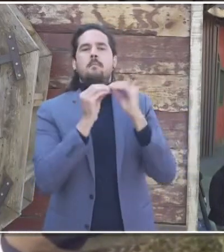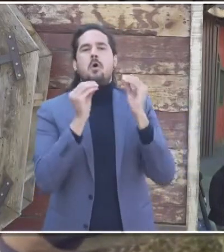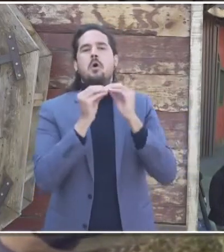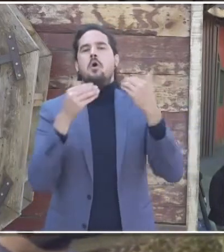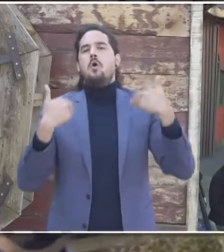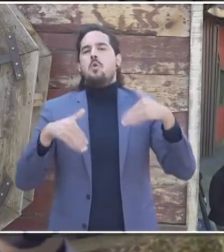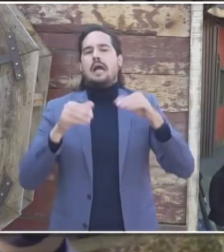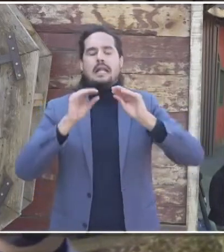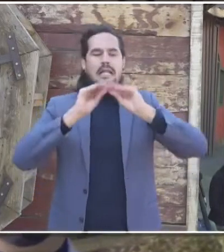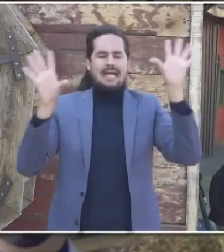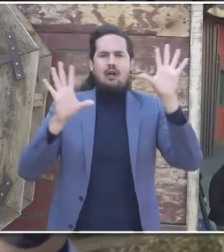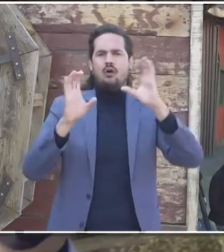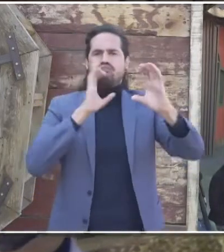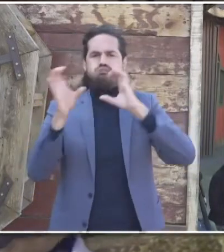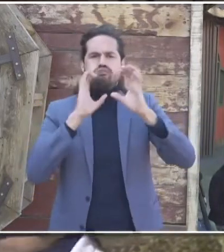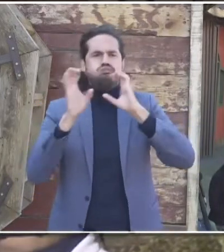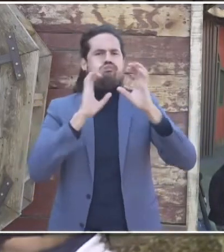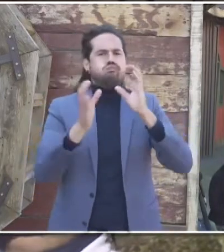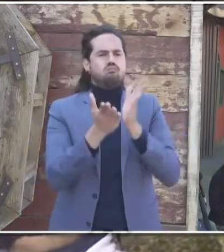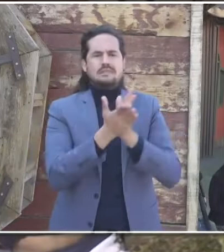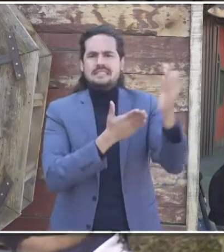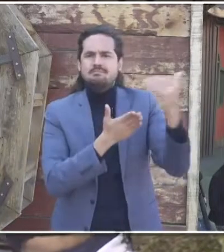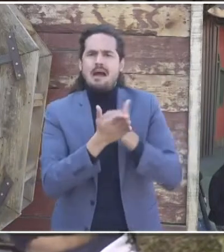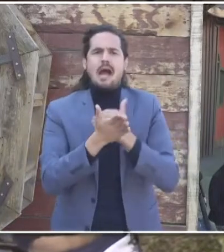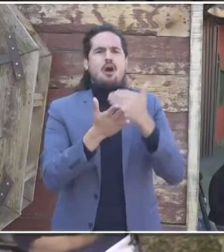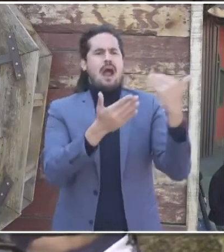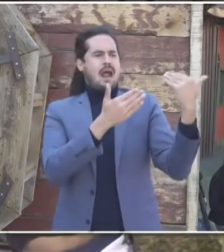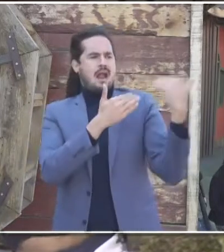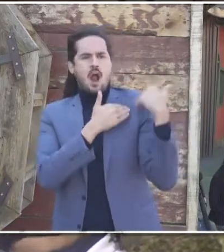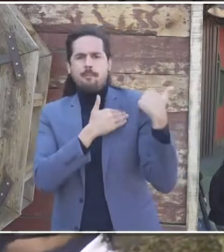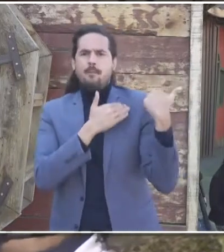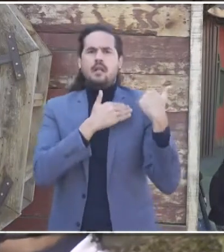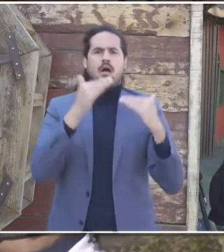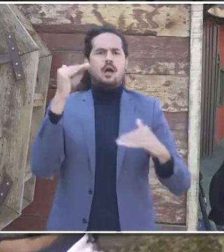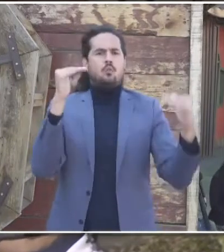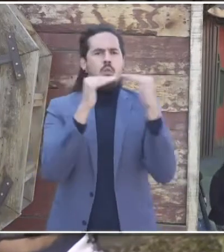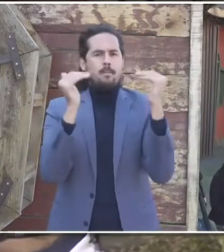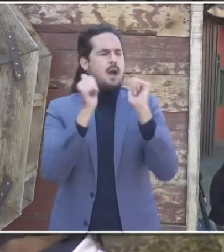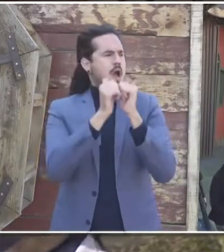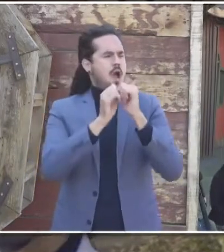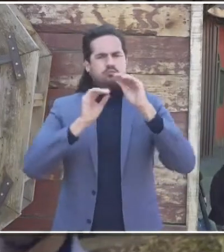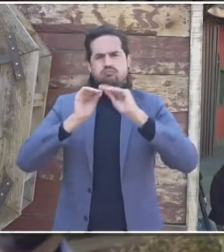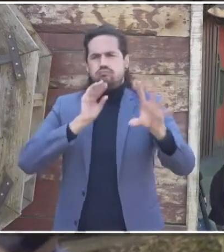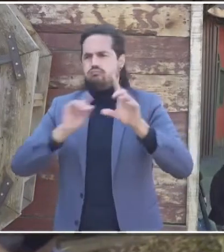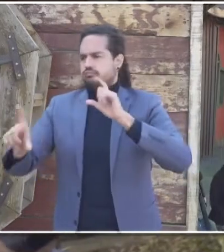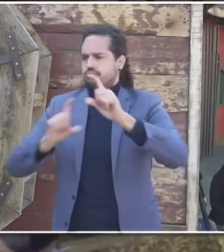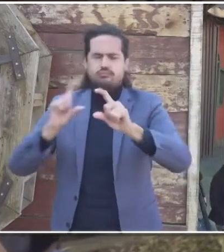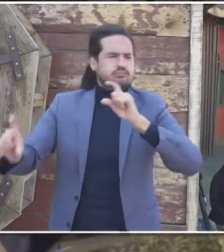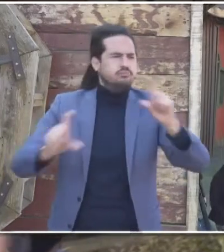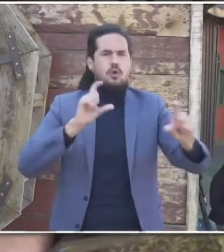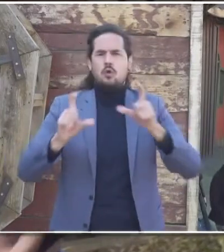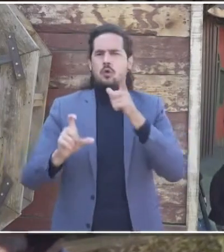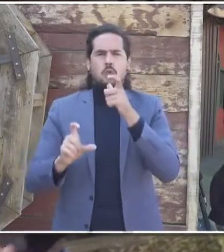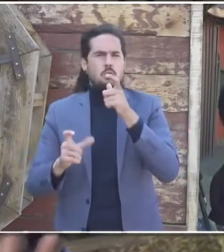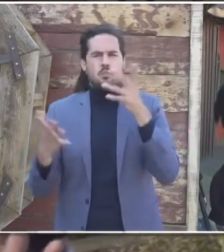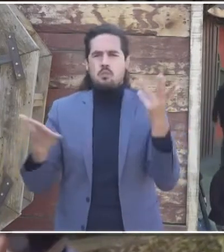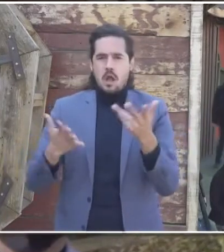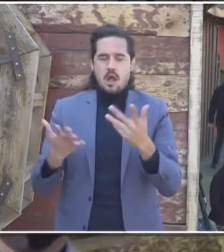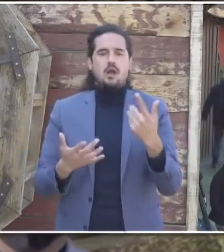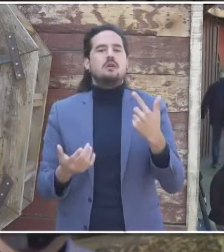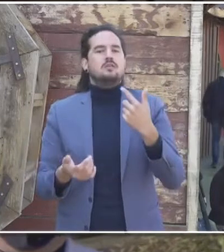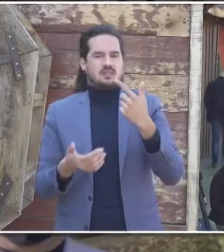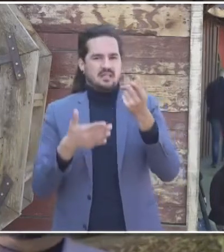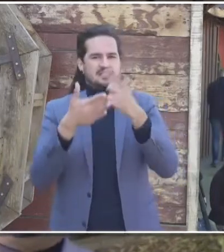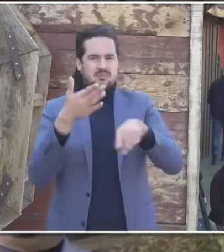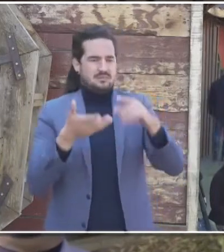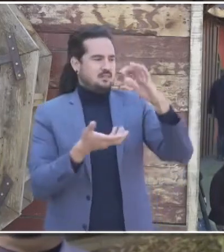accountability as it relates to the distribution of vaccines. And that will allow all of us in a granular way, not only look county by